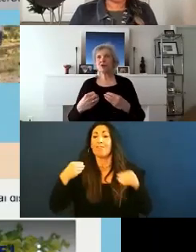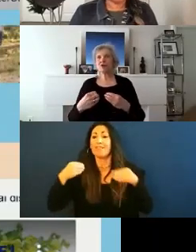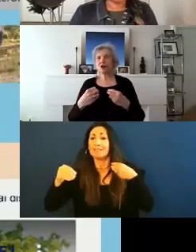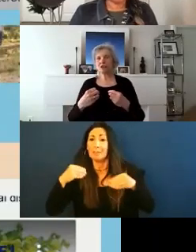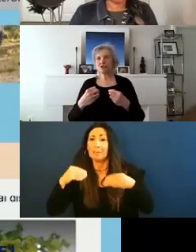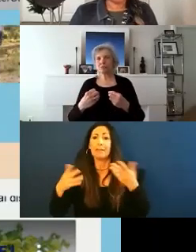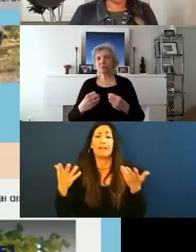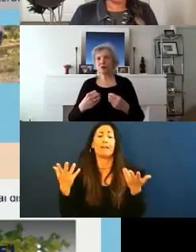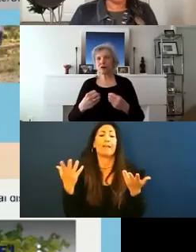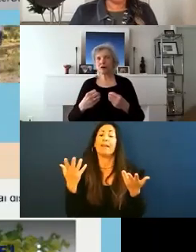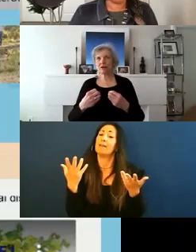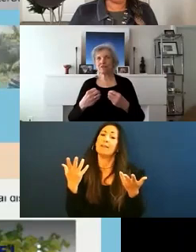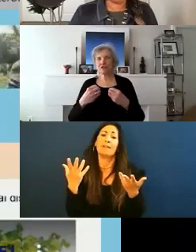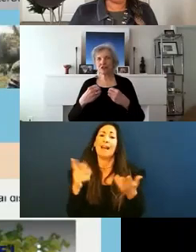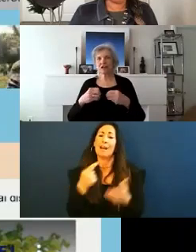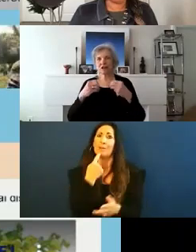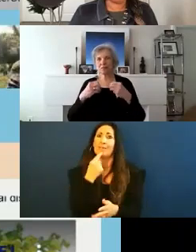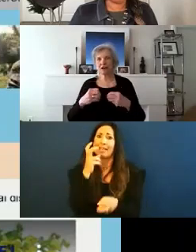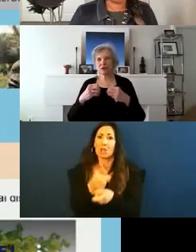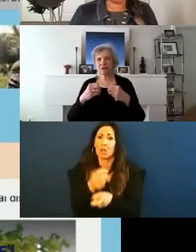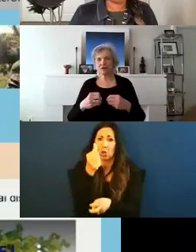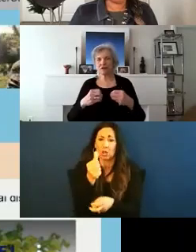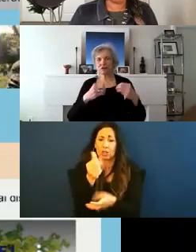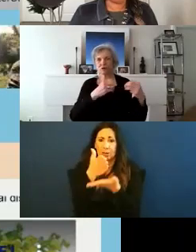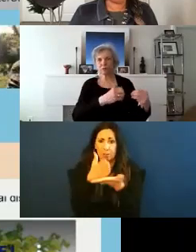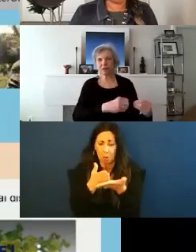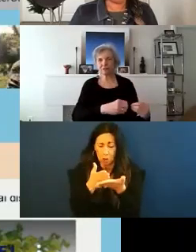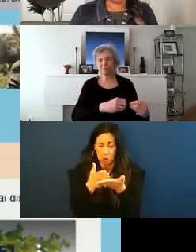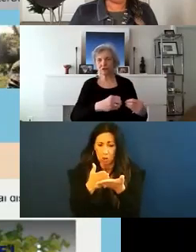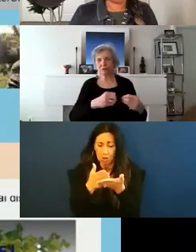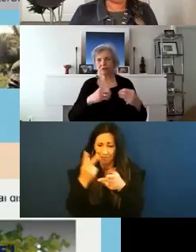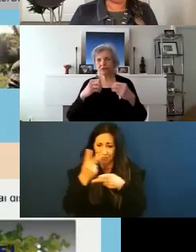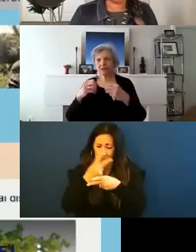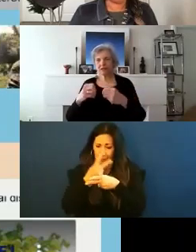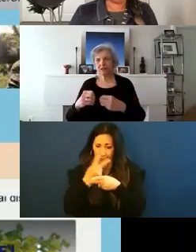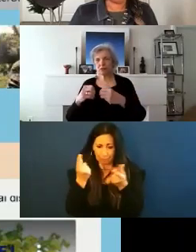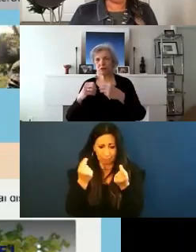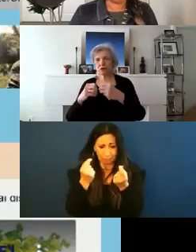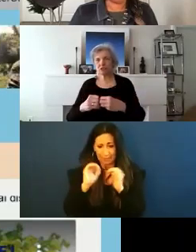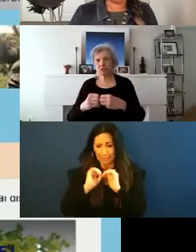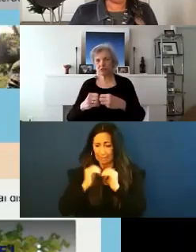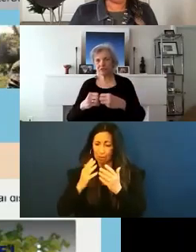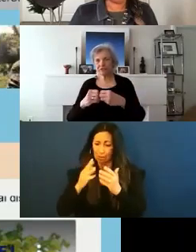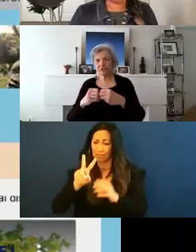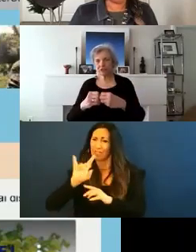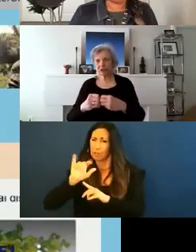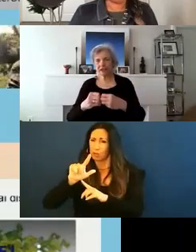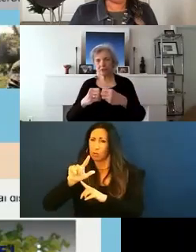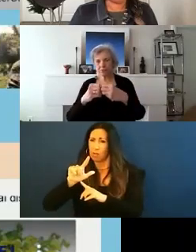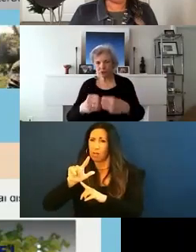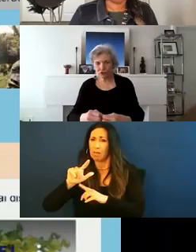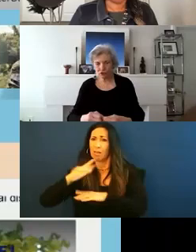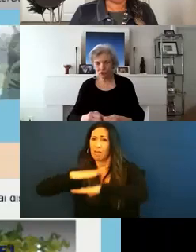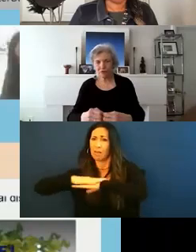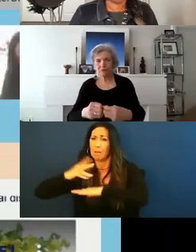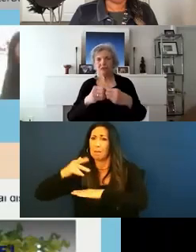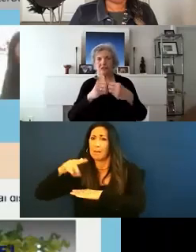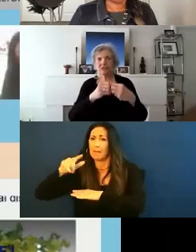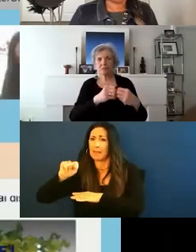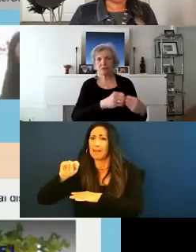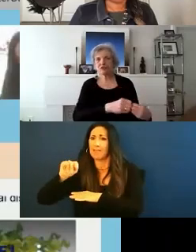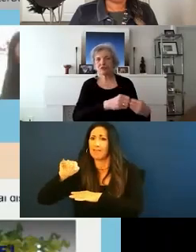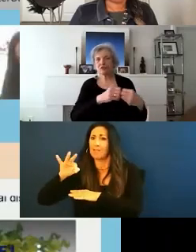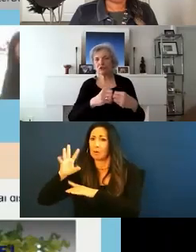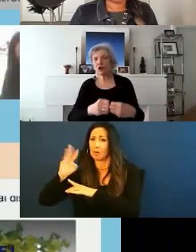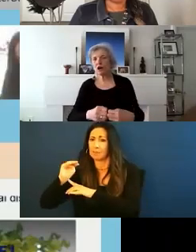the hardest part of thinking about a virtual platform in a motif like a poster is